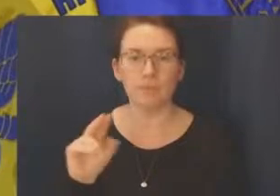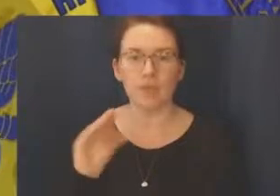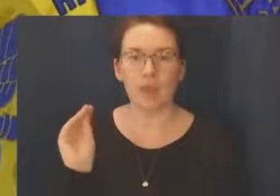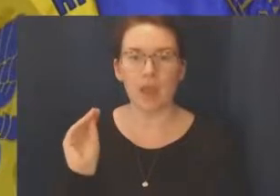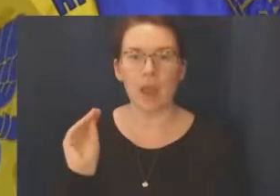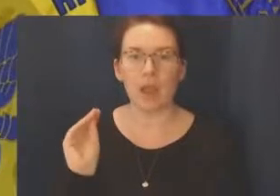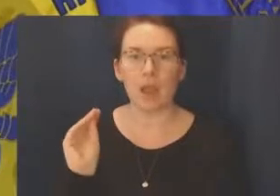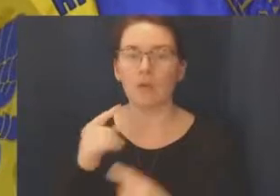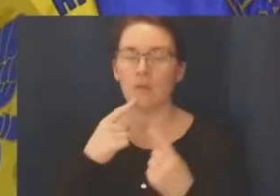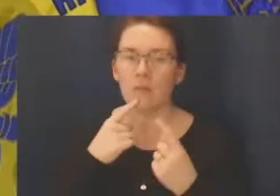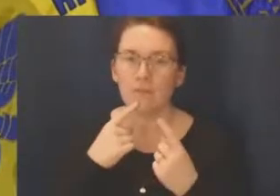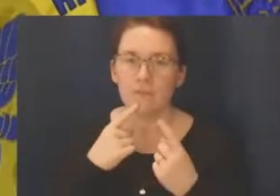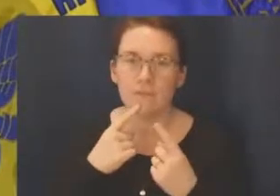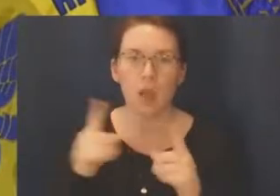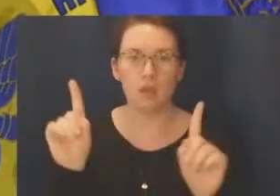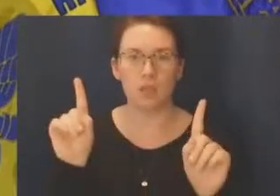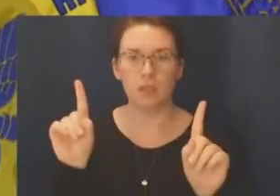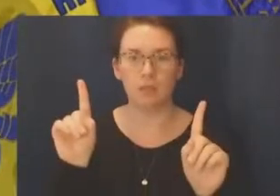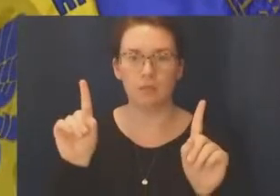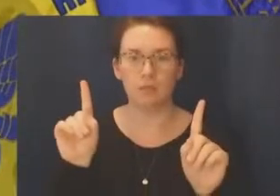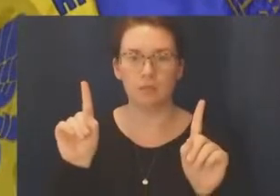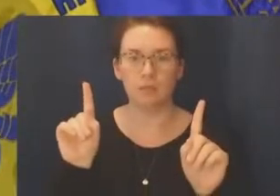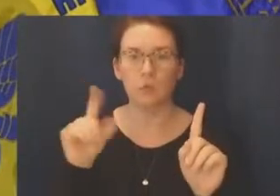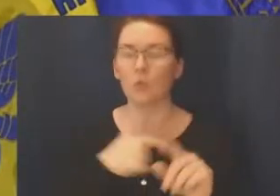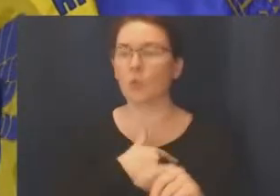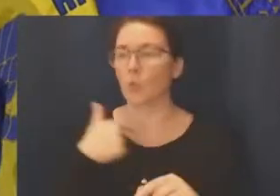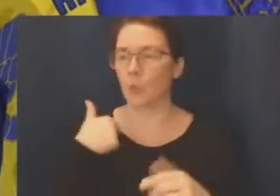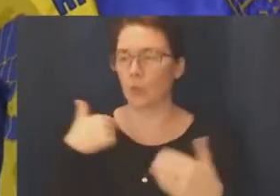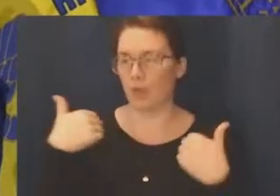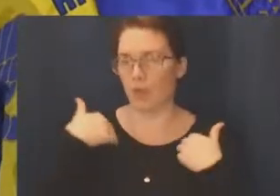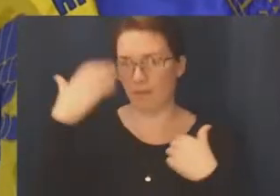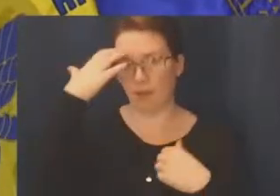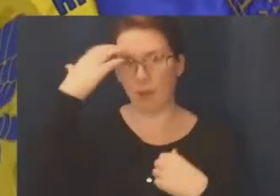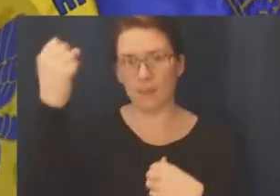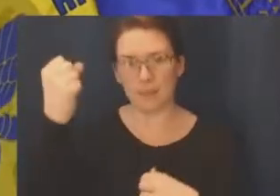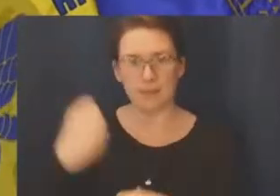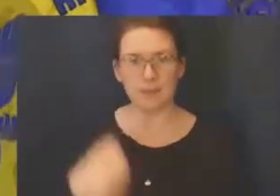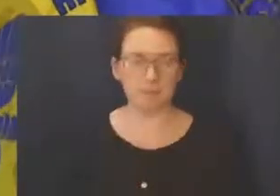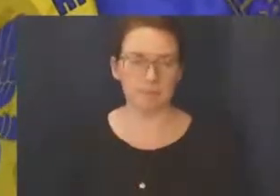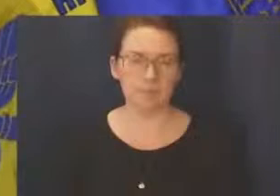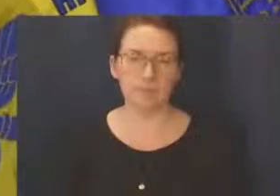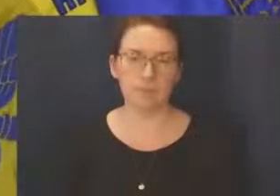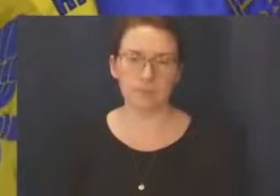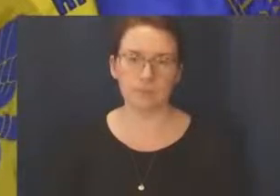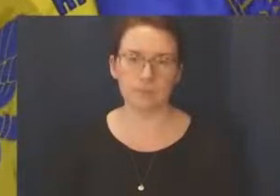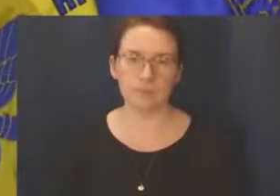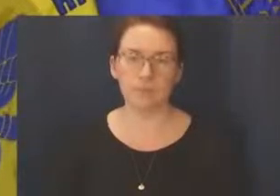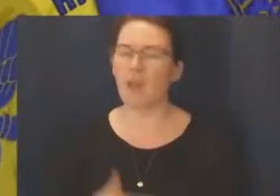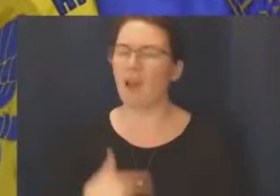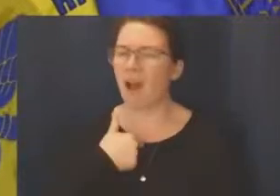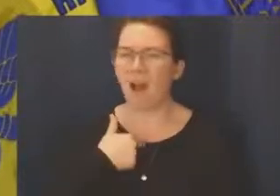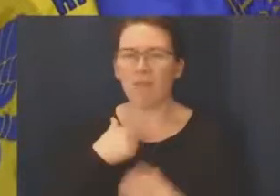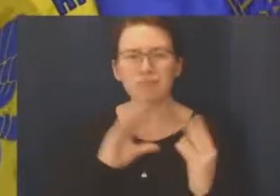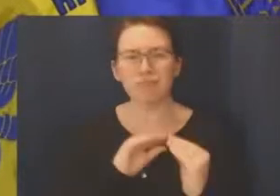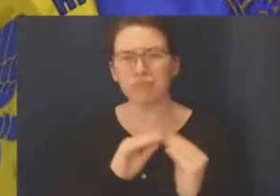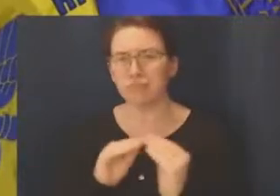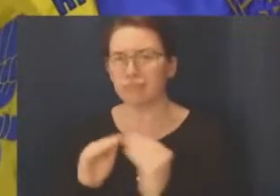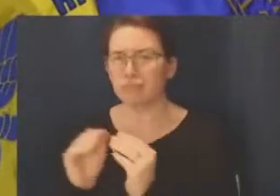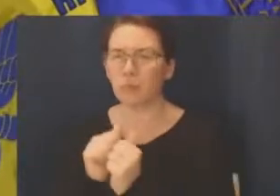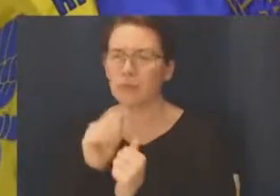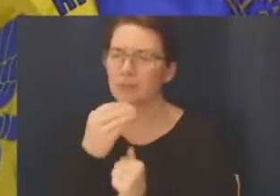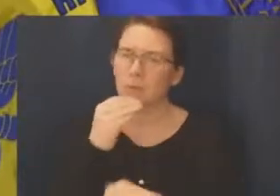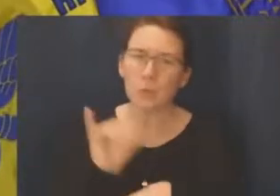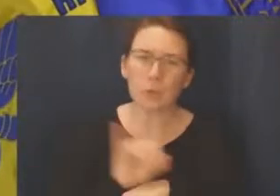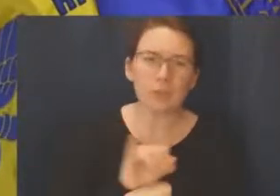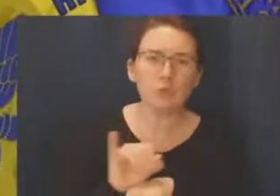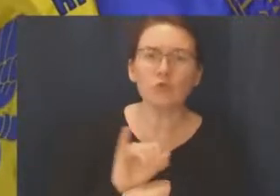and those 2 words are common sense. I have had countless meetings with the food industry. They've talked to the media about this. They